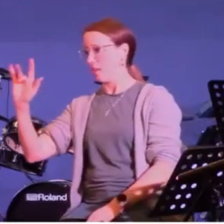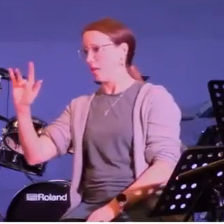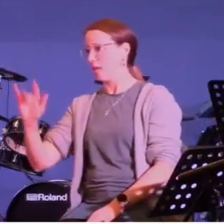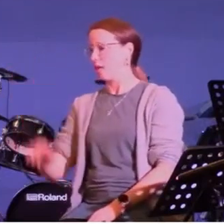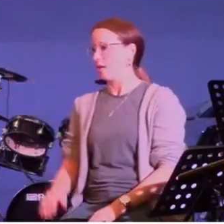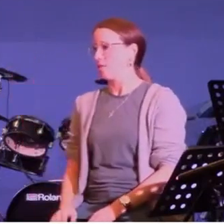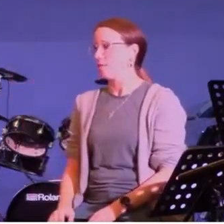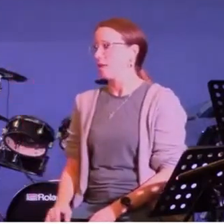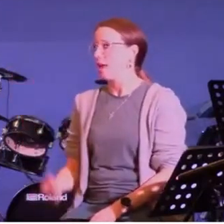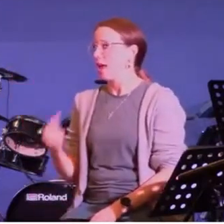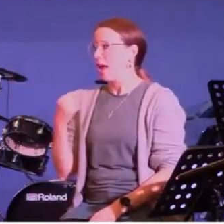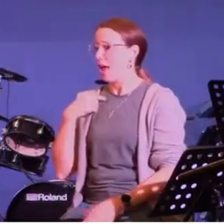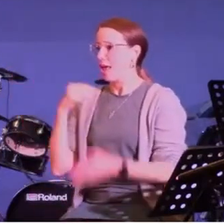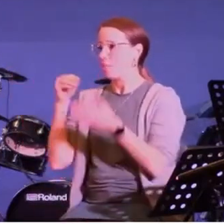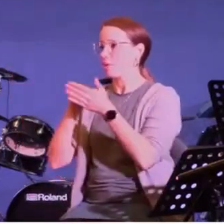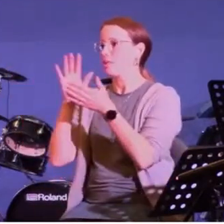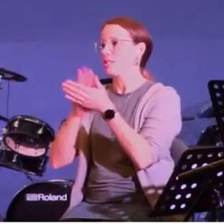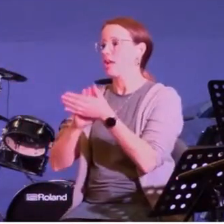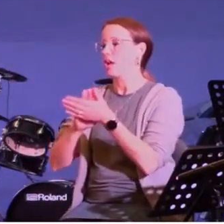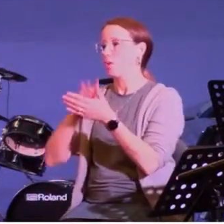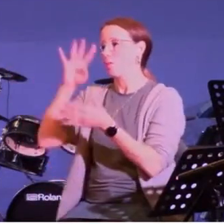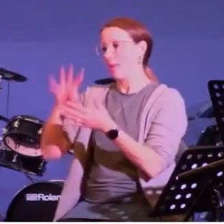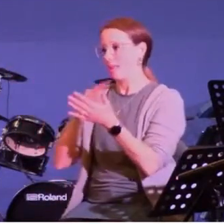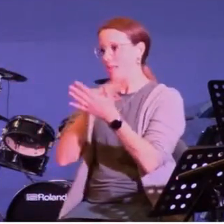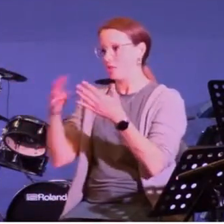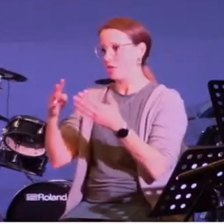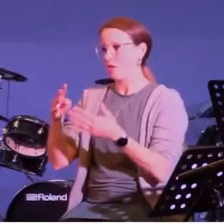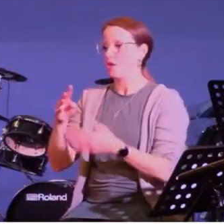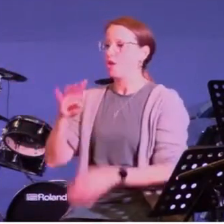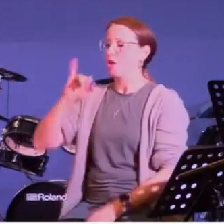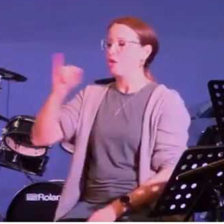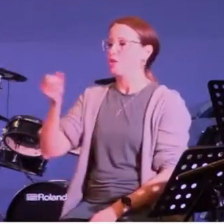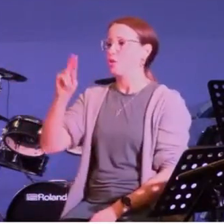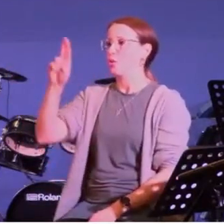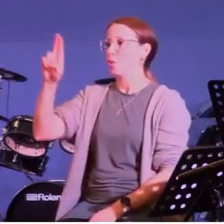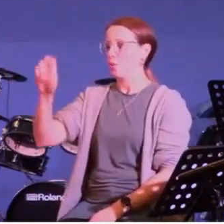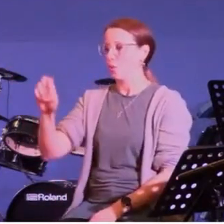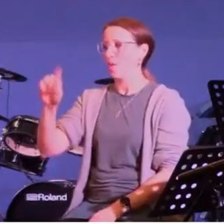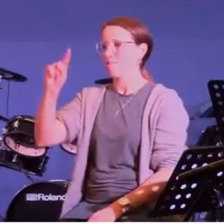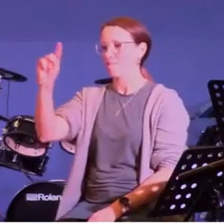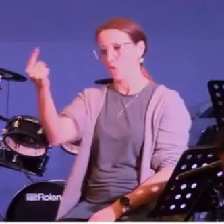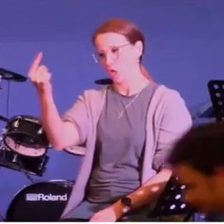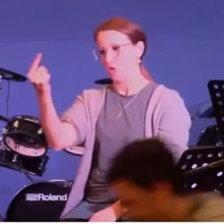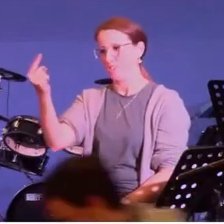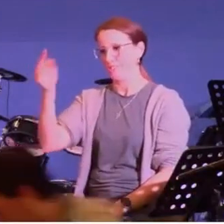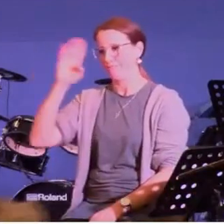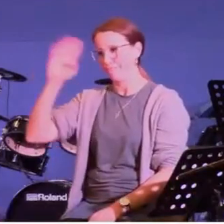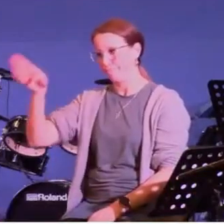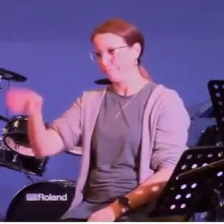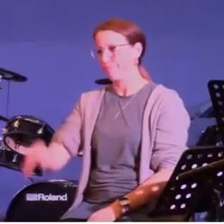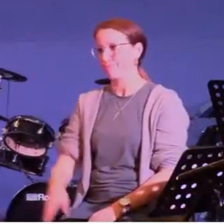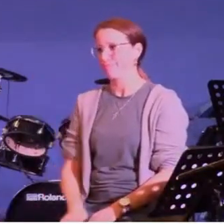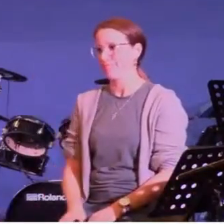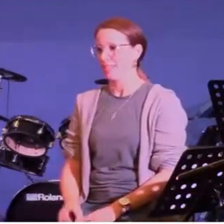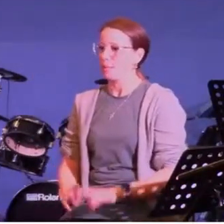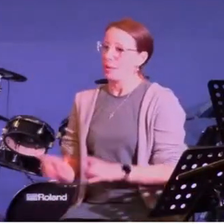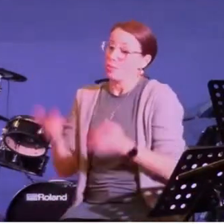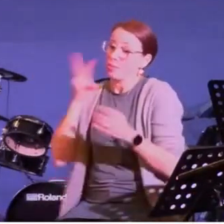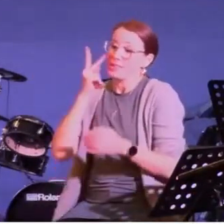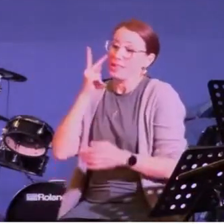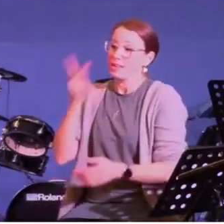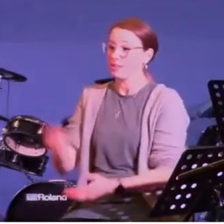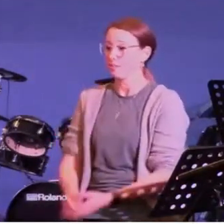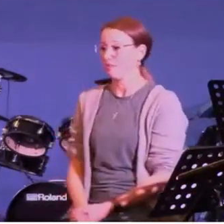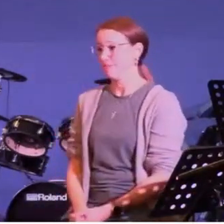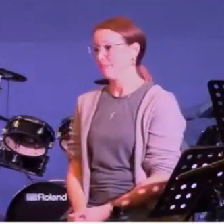says June 1 is sayonara, as it says on my calendar. So that's what I'm looking at.